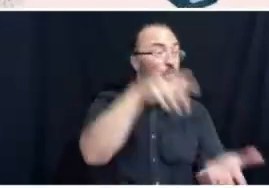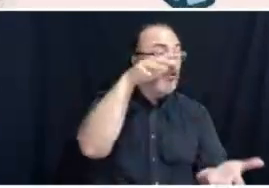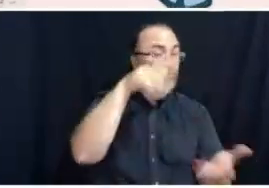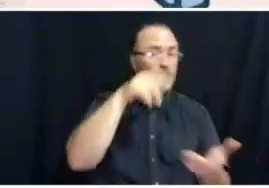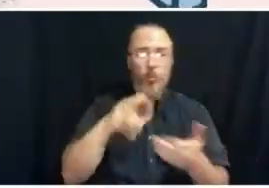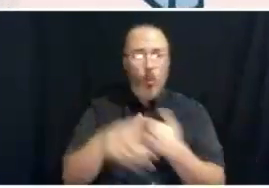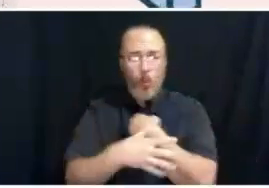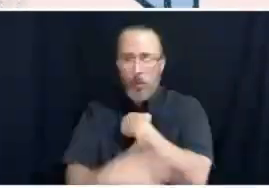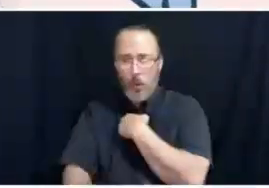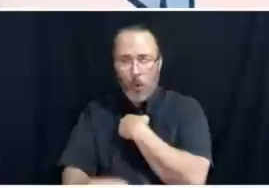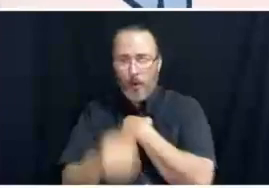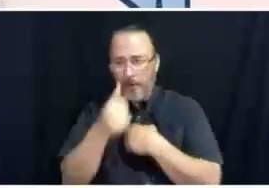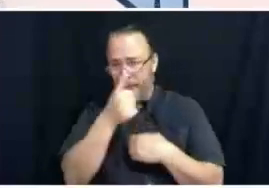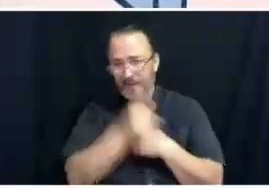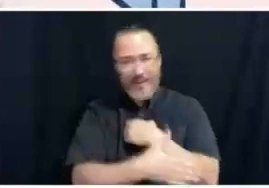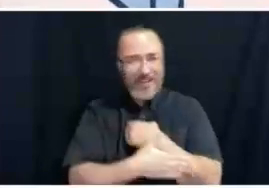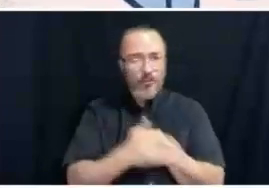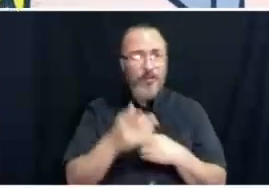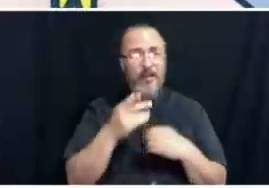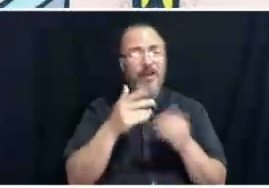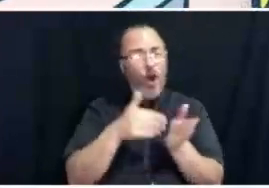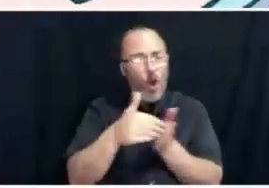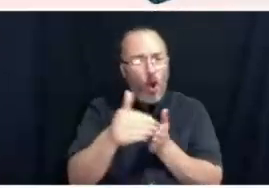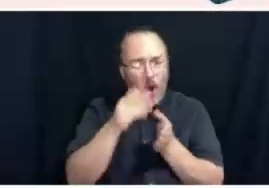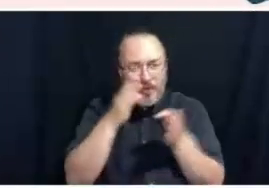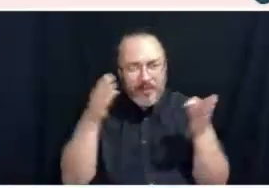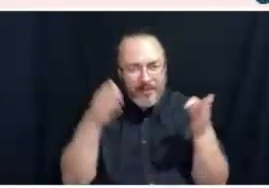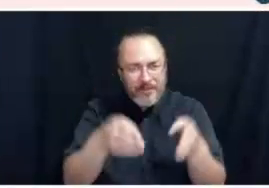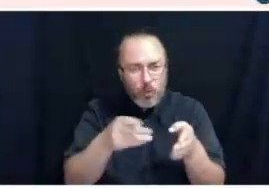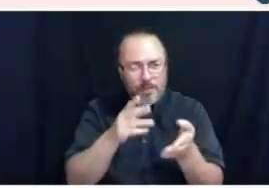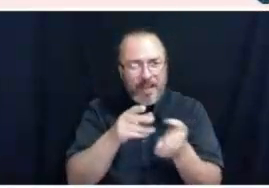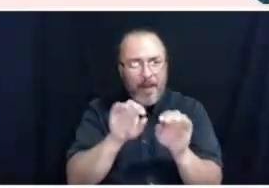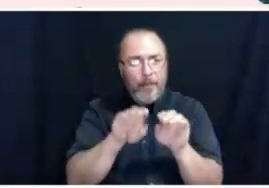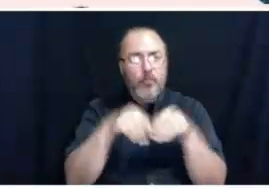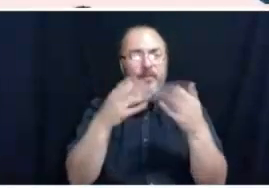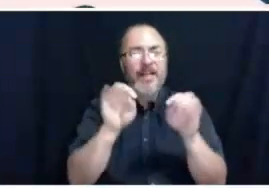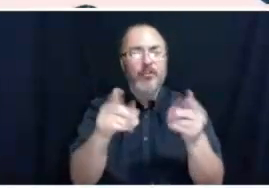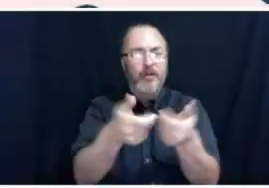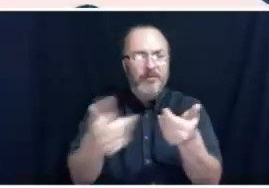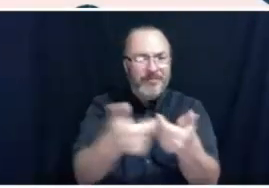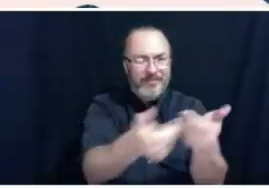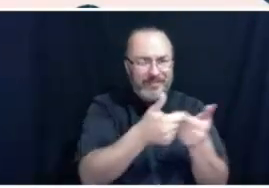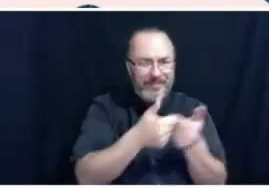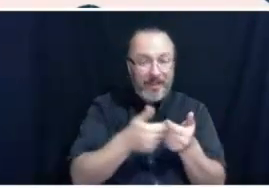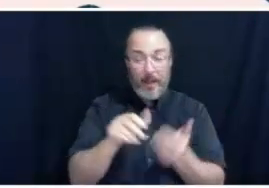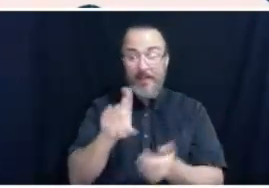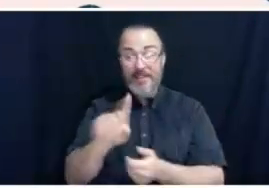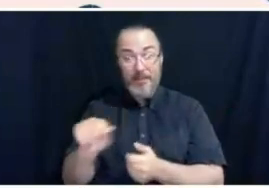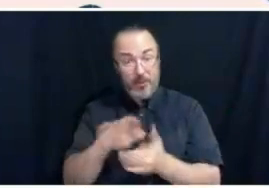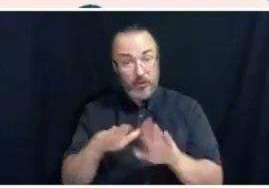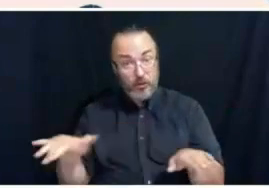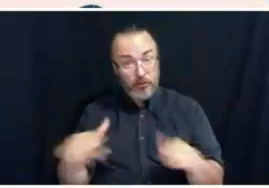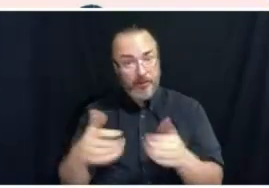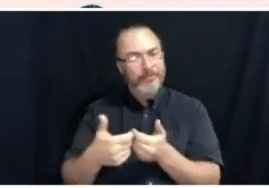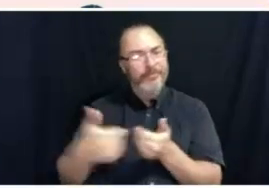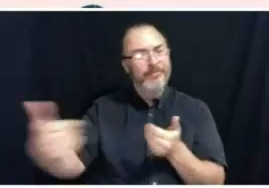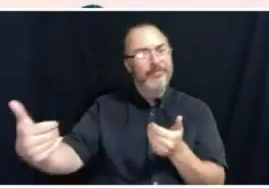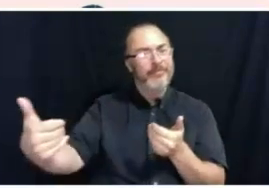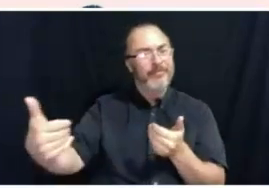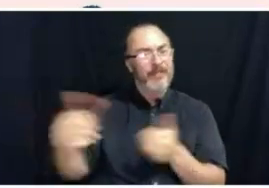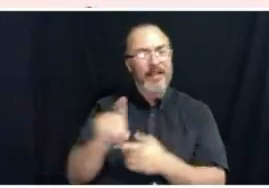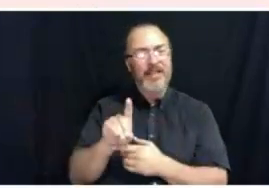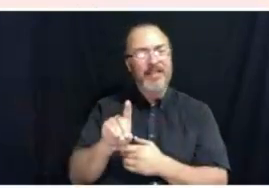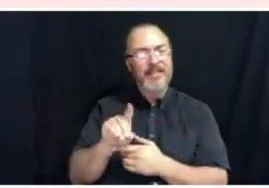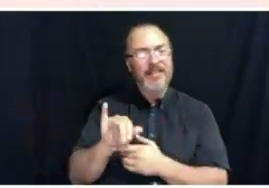too often educate some children apart. Children who have a disability, have been displaced, speak